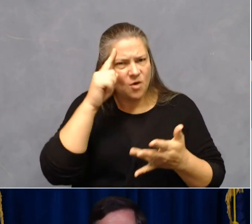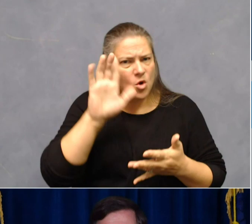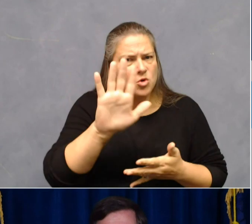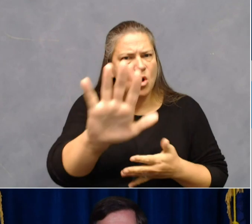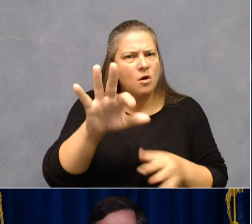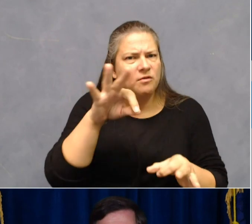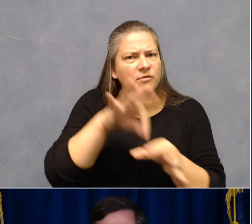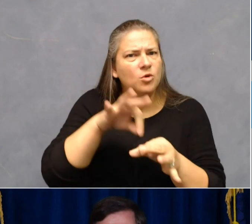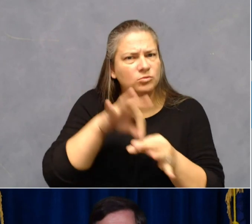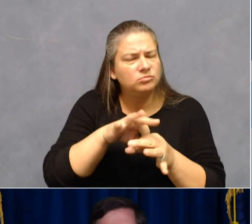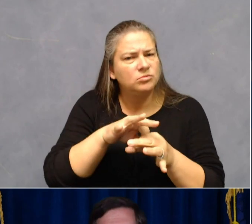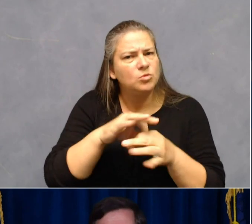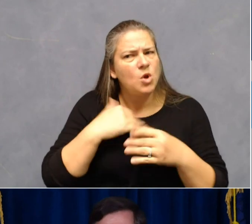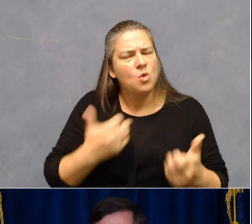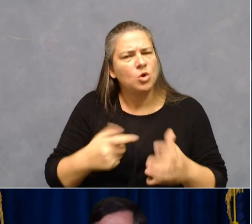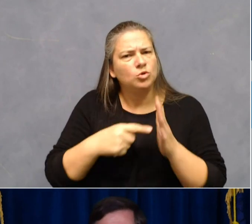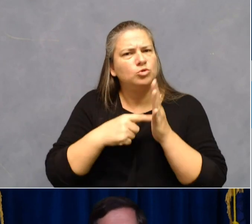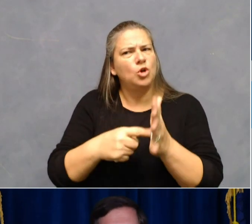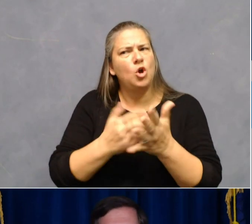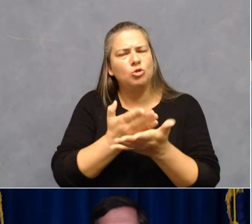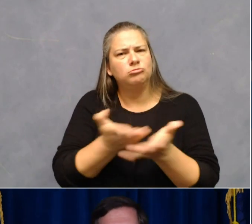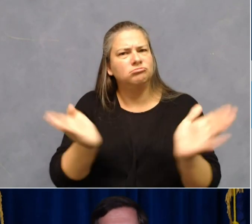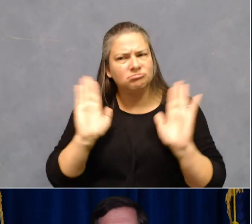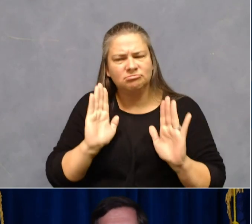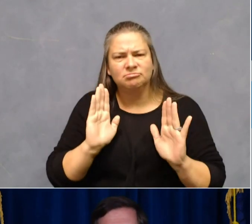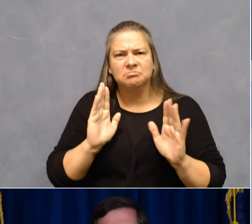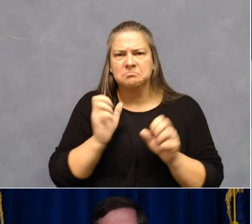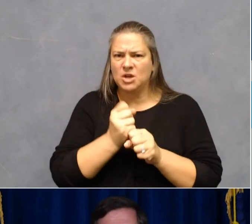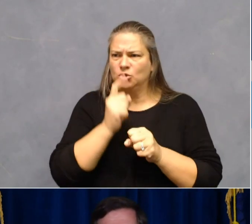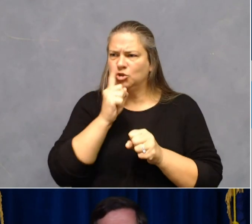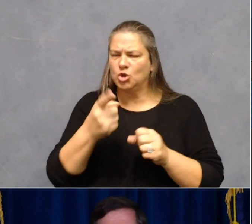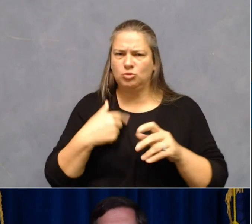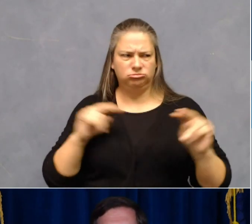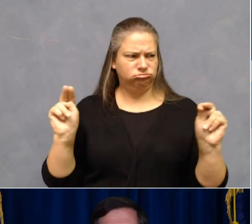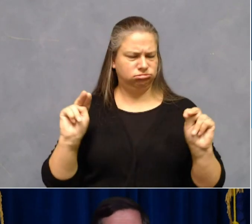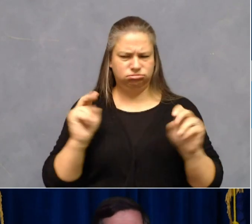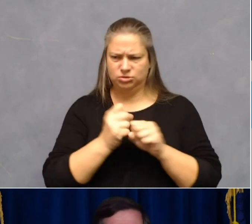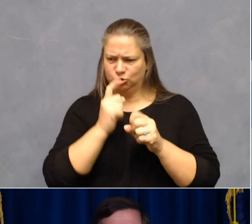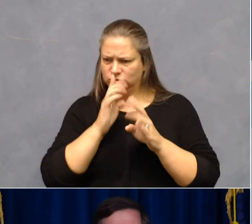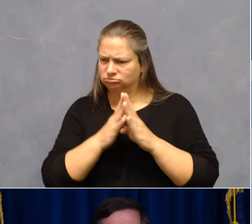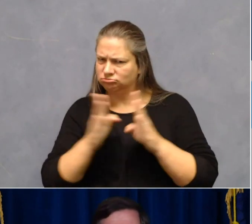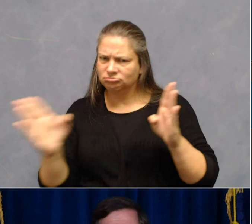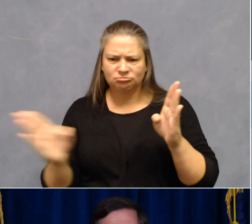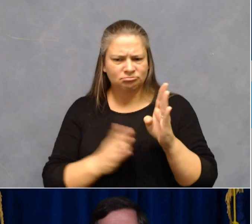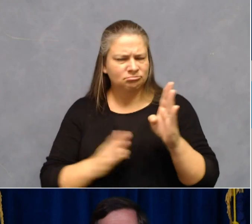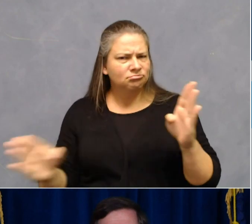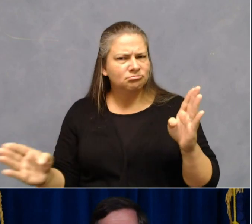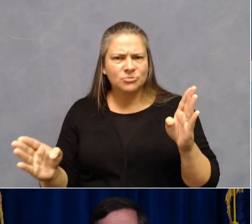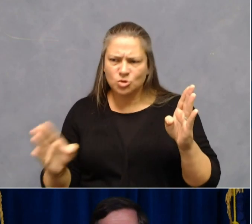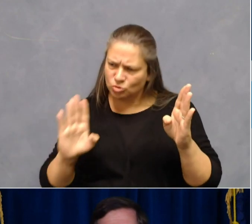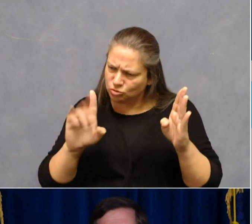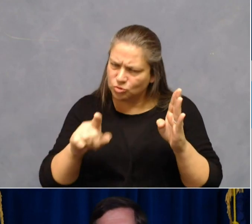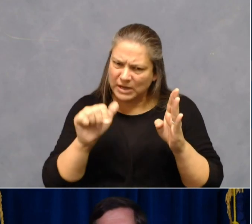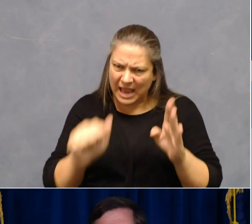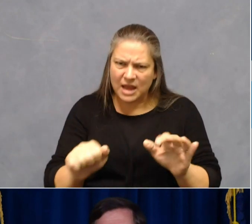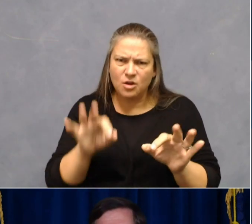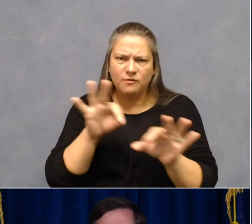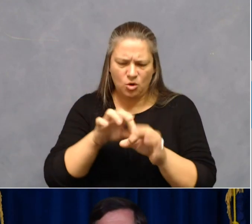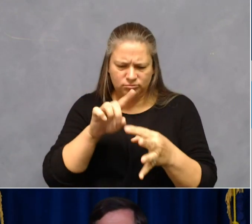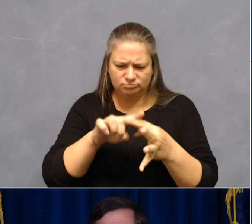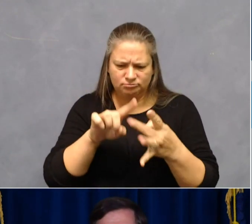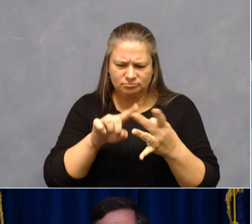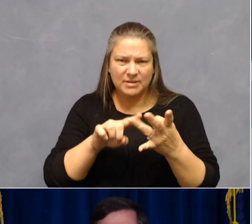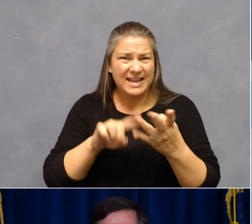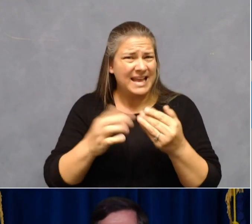bipartisanship can create one of the best elections we've ever seen and a safe election in the middle of the COVID